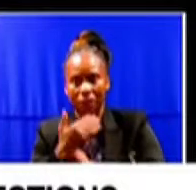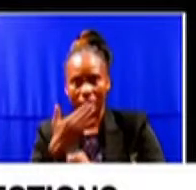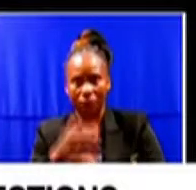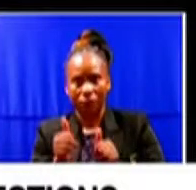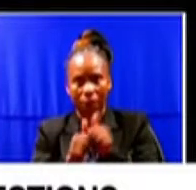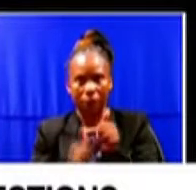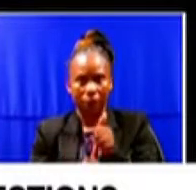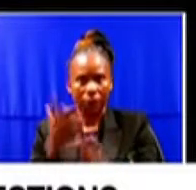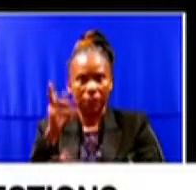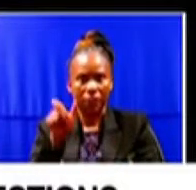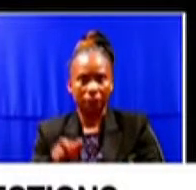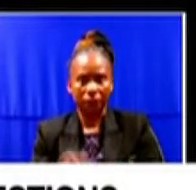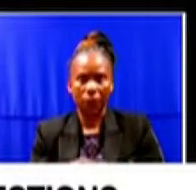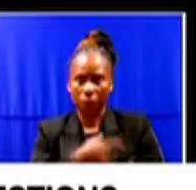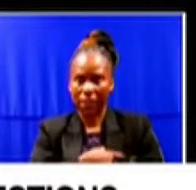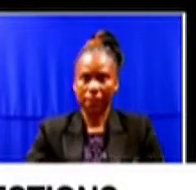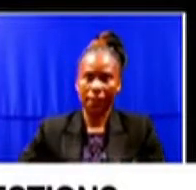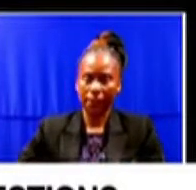Mr. President.